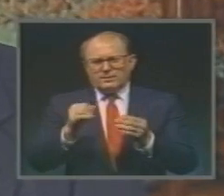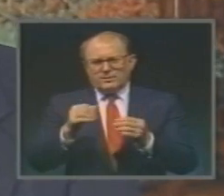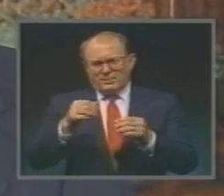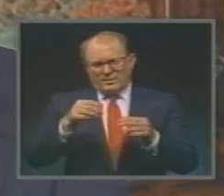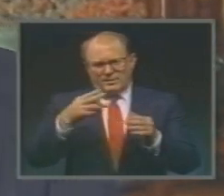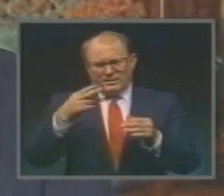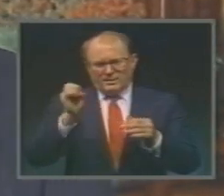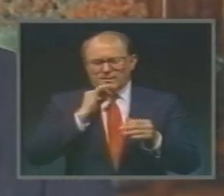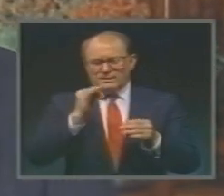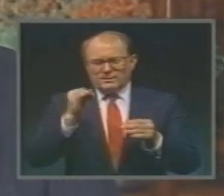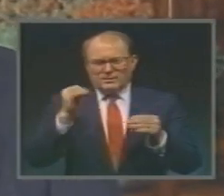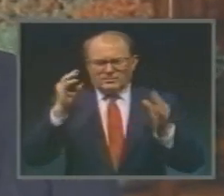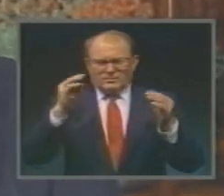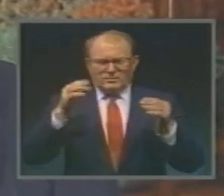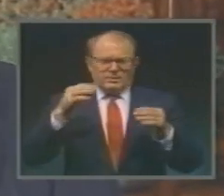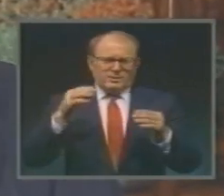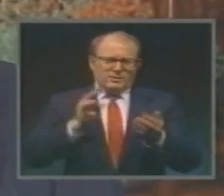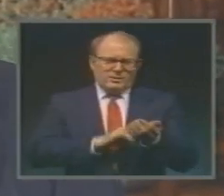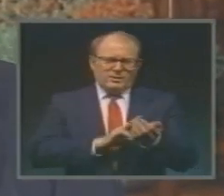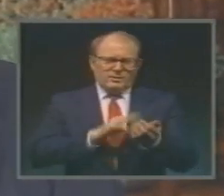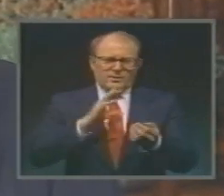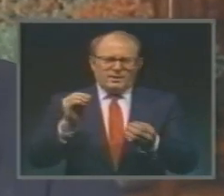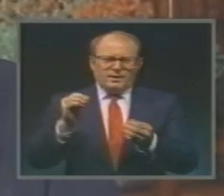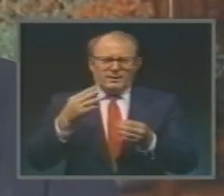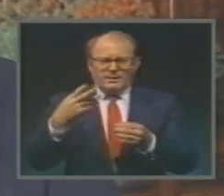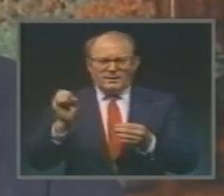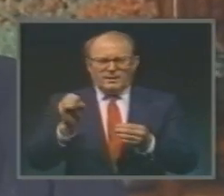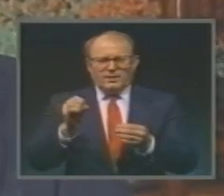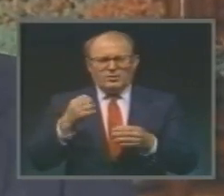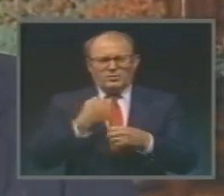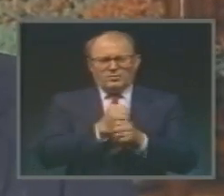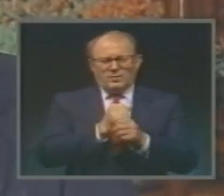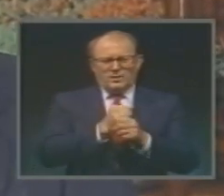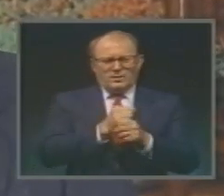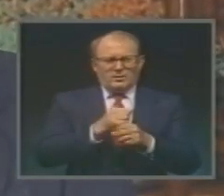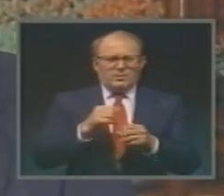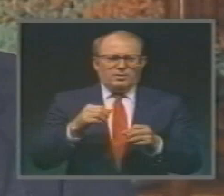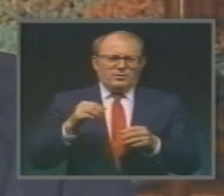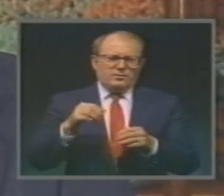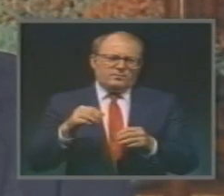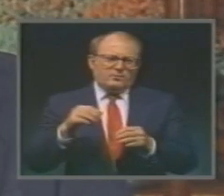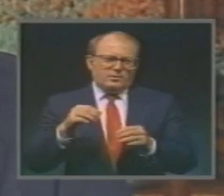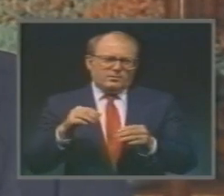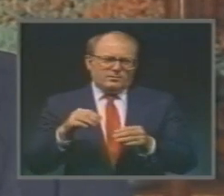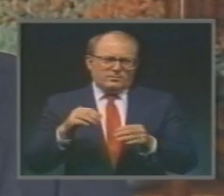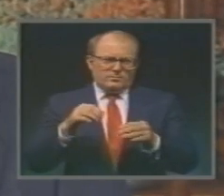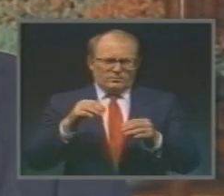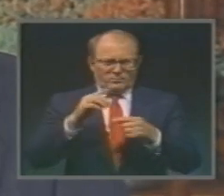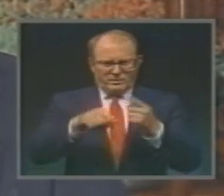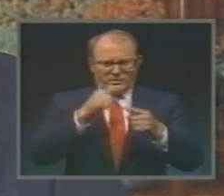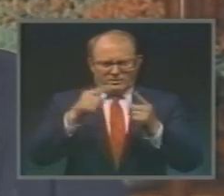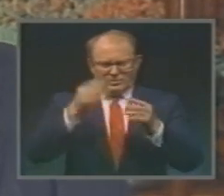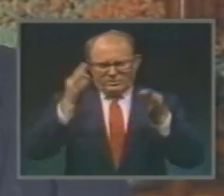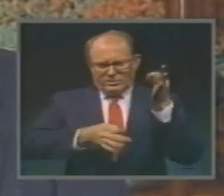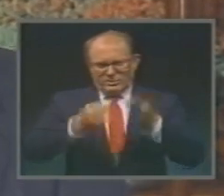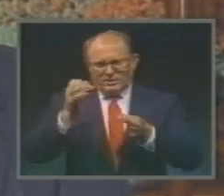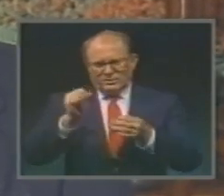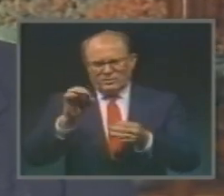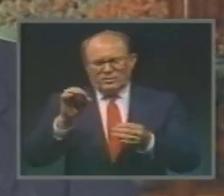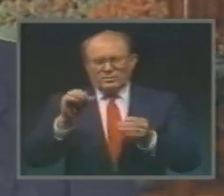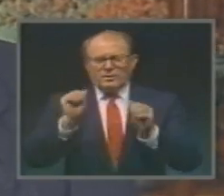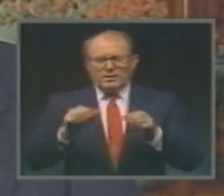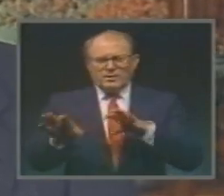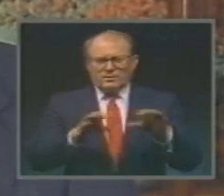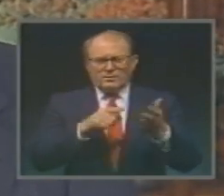Extension Foundation, and he had filed a suit in Santa Barbara County Superior Court in California so it could all be done